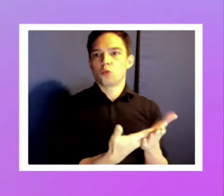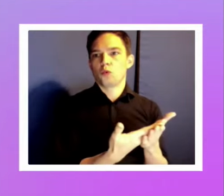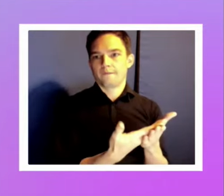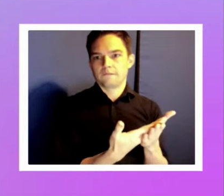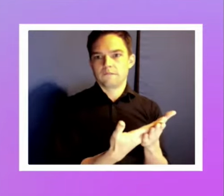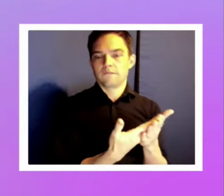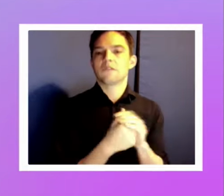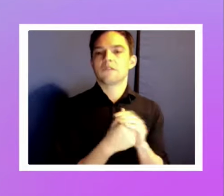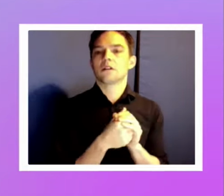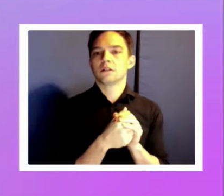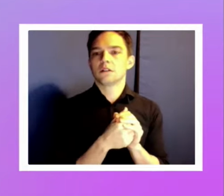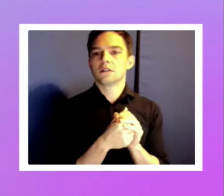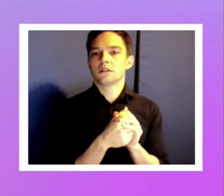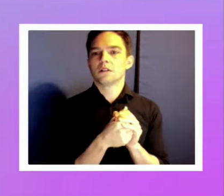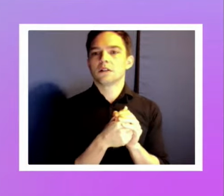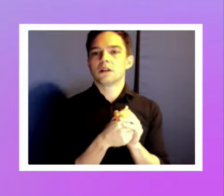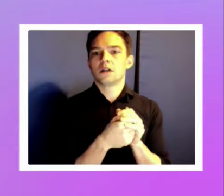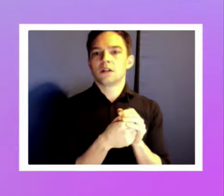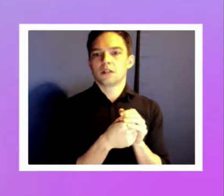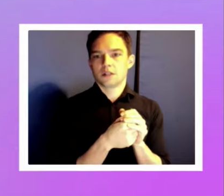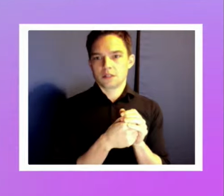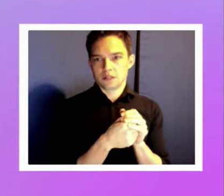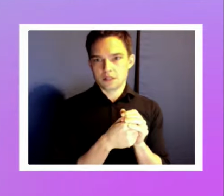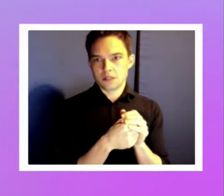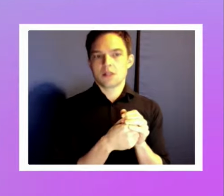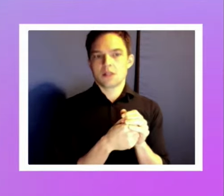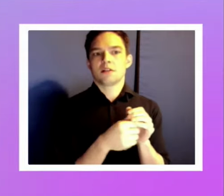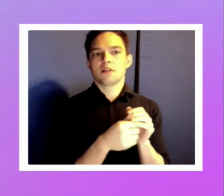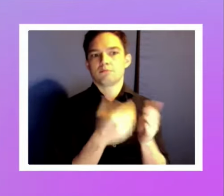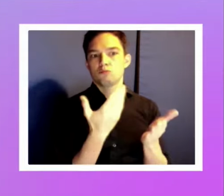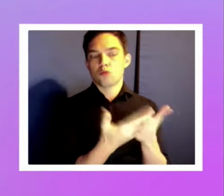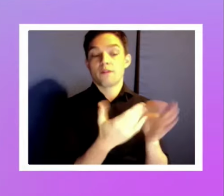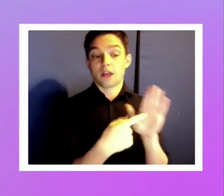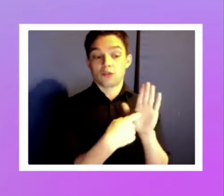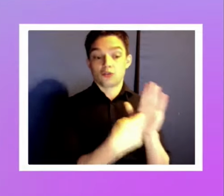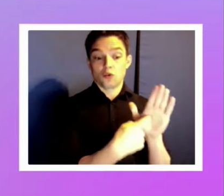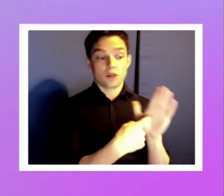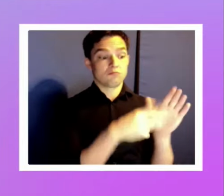by showing how what they've done works in test cases.